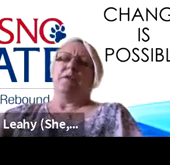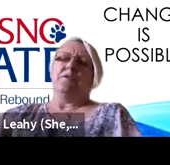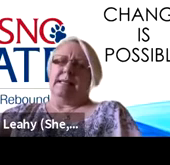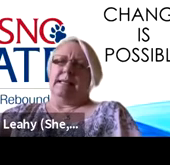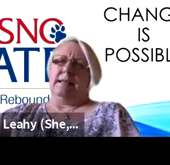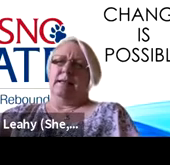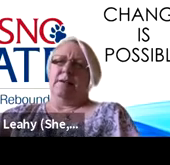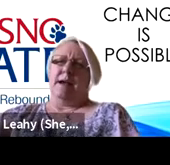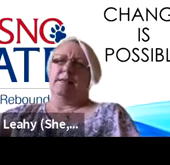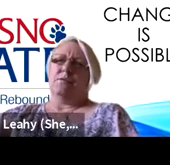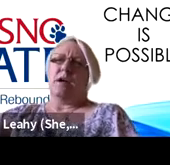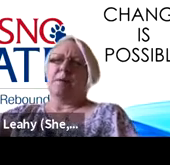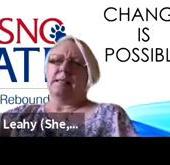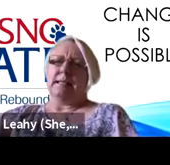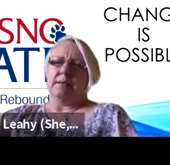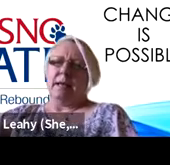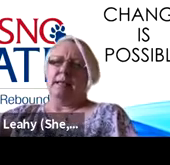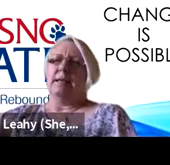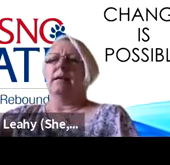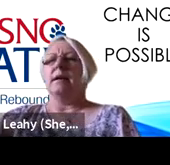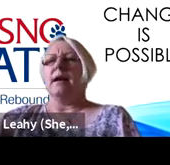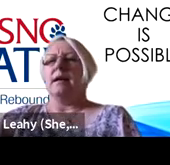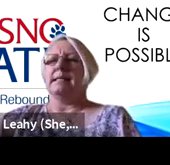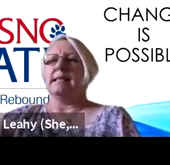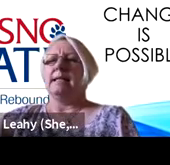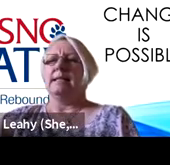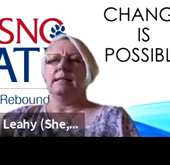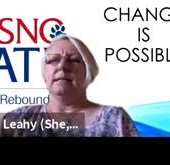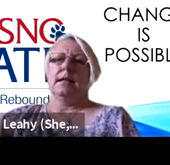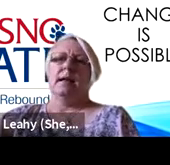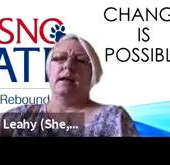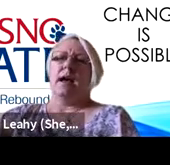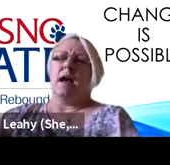So what if you miss it, right? So I've talked about this a little bit. Next slide.